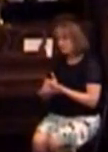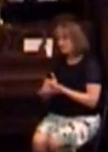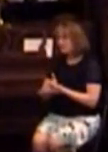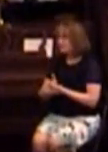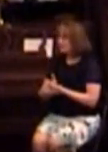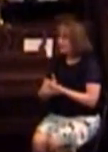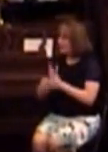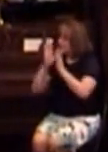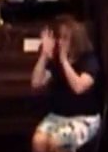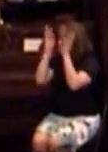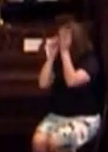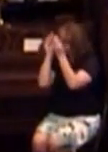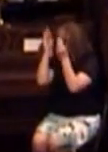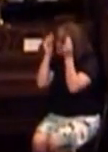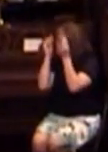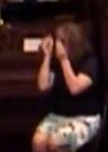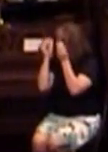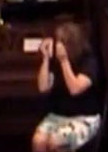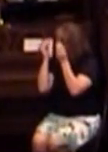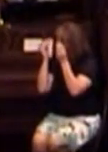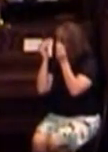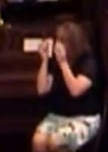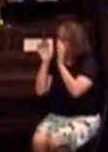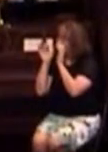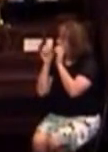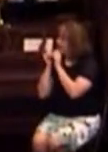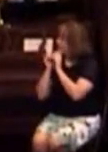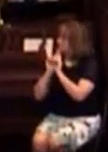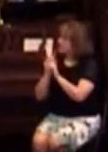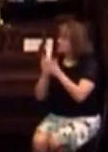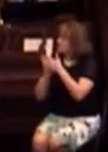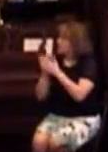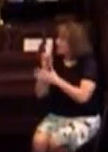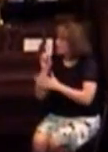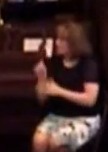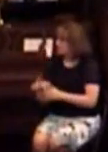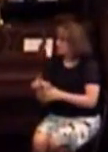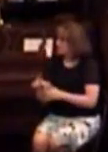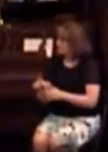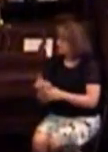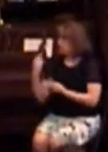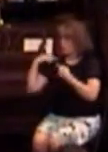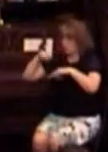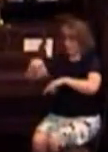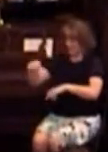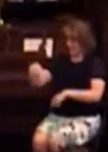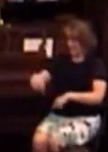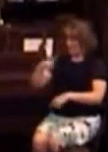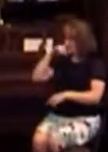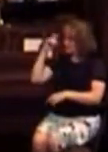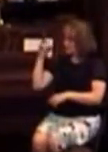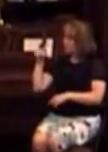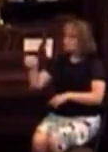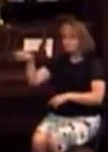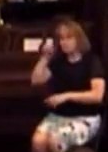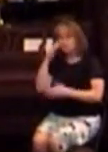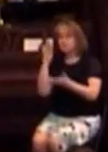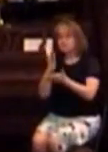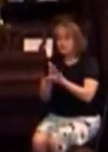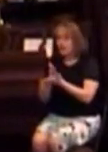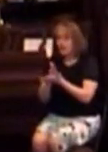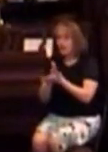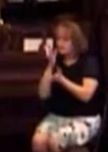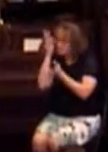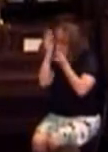to his question. So I'm suggesting that during the course of the summer, you think about the questions I'm raising, get a podcast